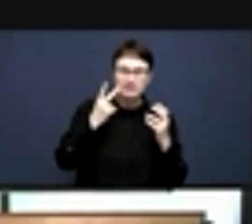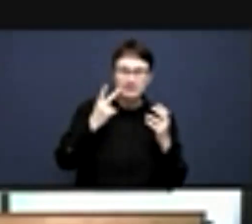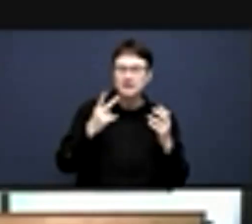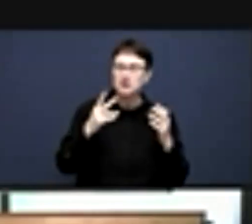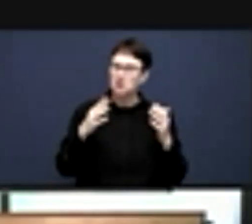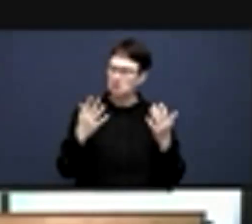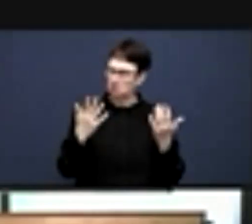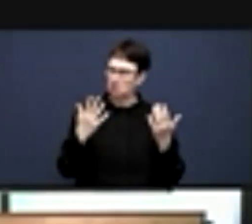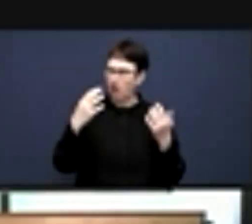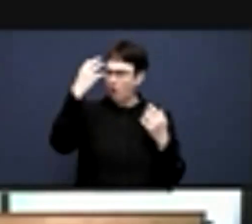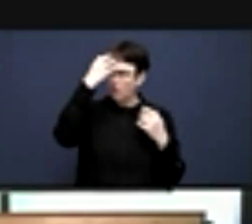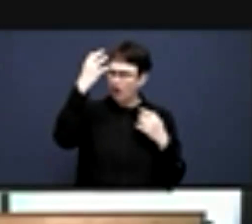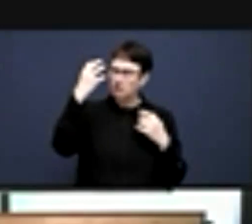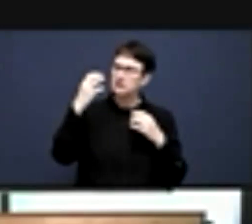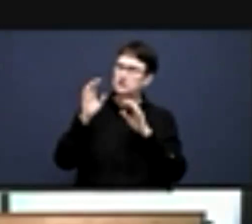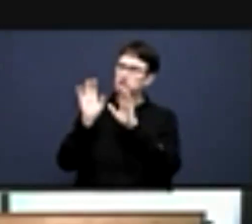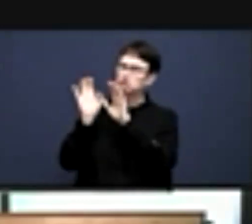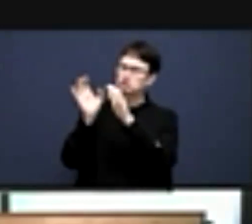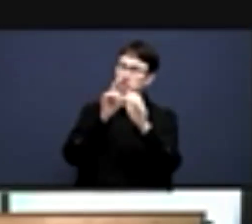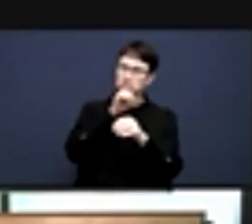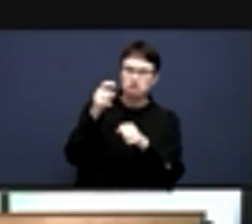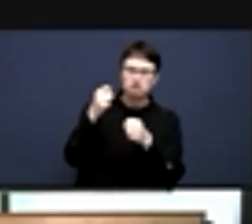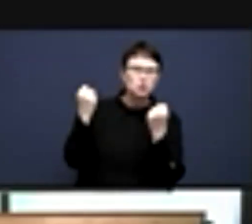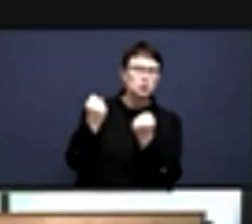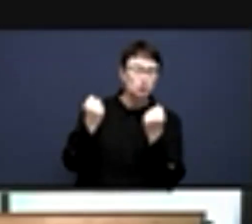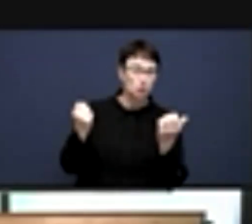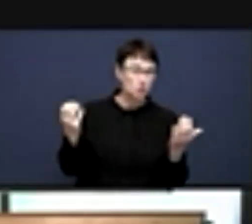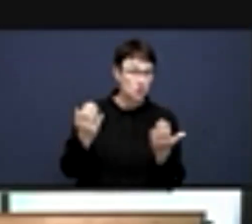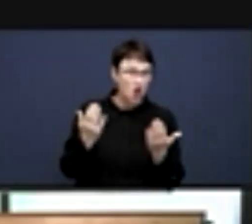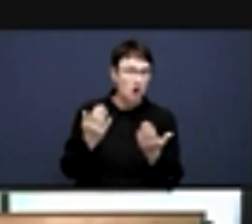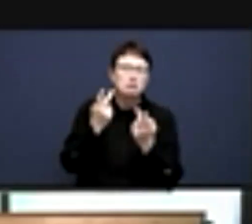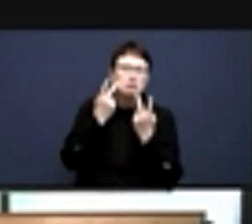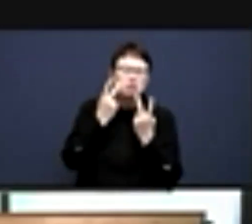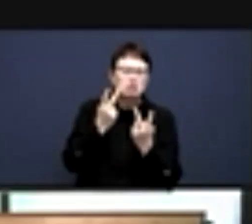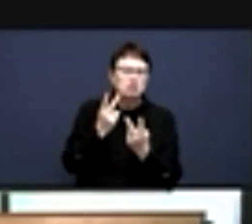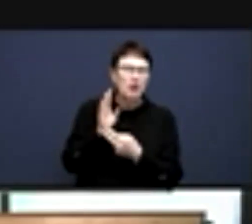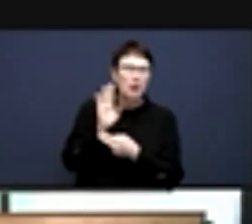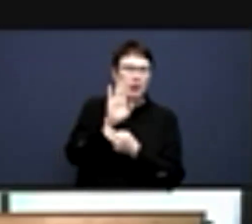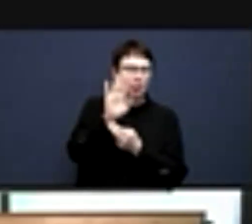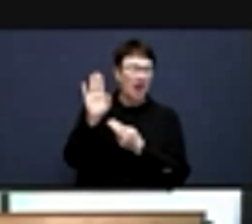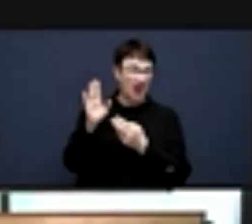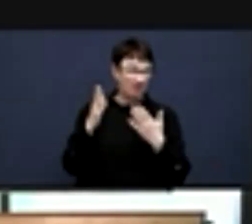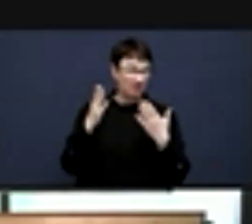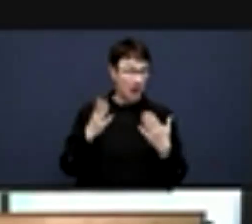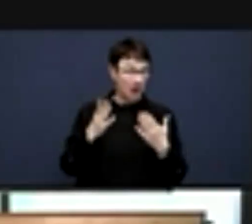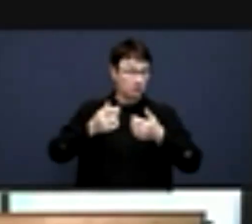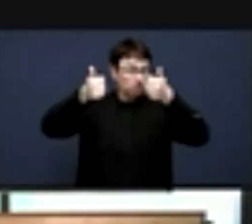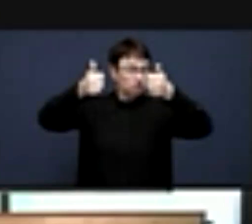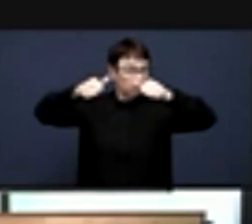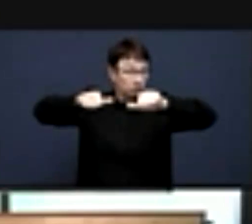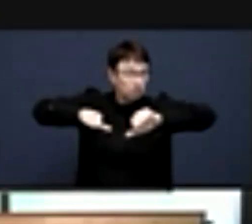actually doing. So the organizations in scope of the directive, how are they doing? What is the state of the art? And I would like